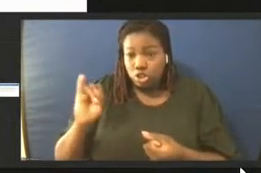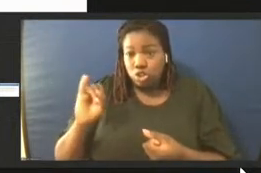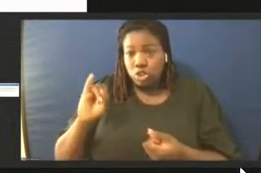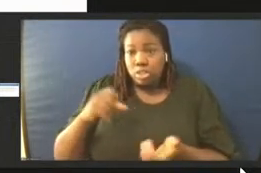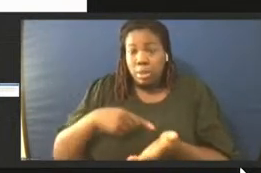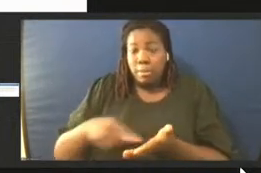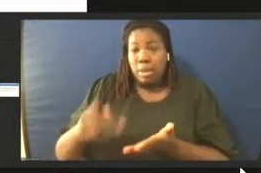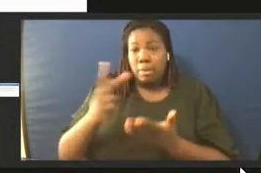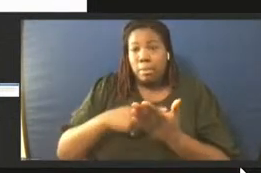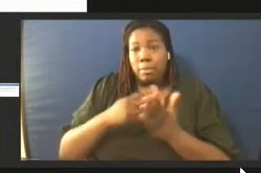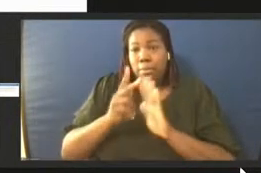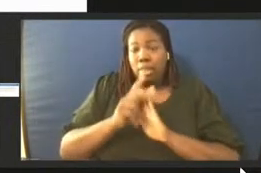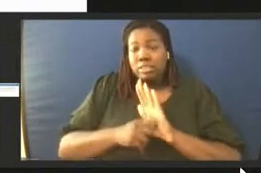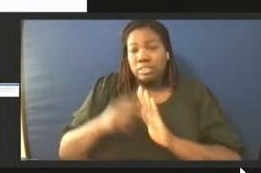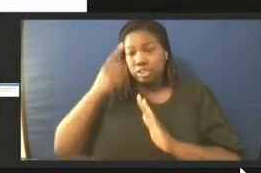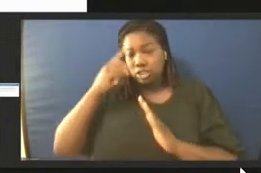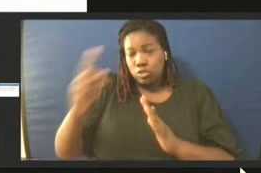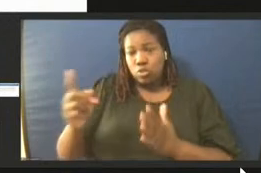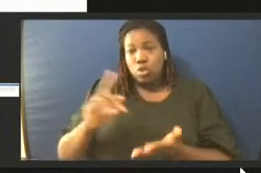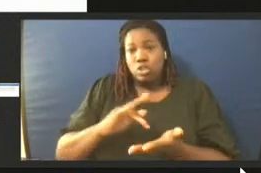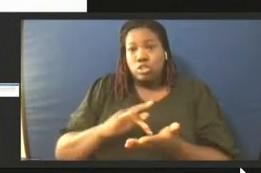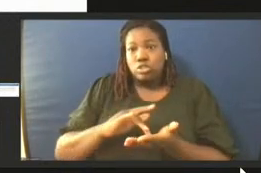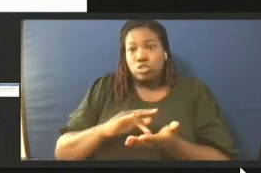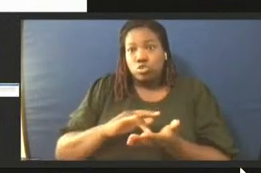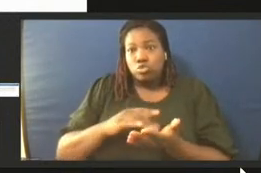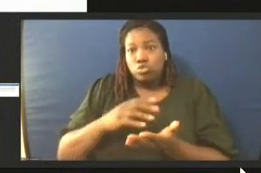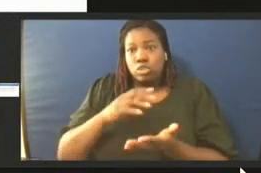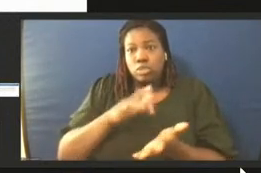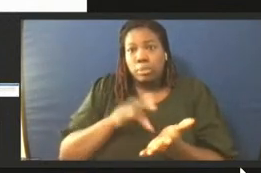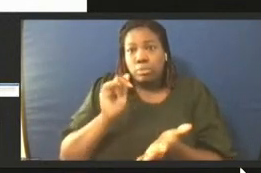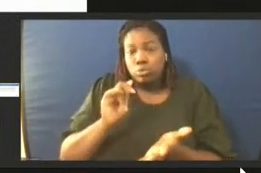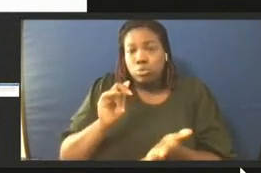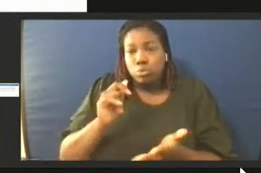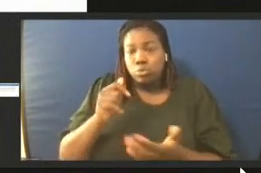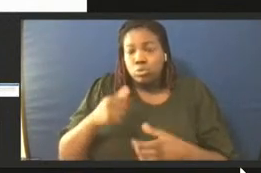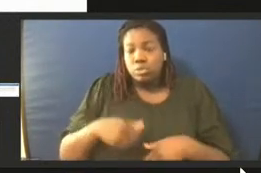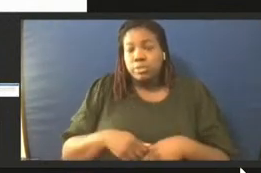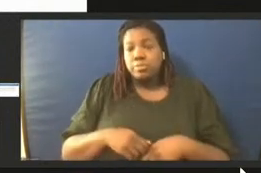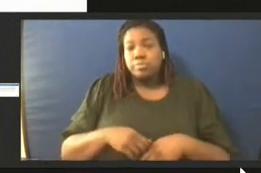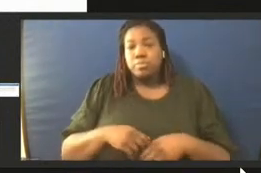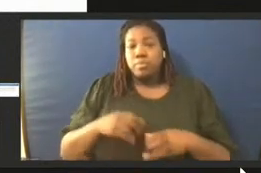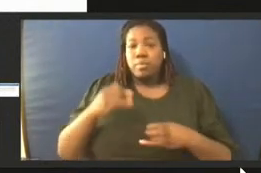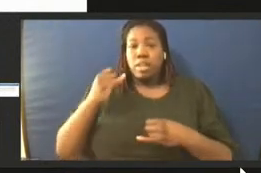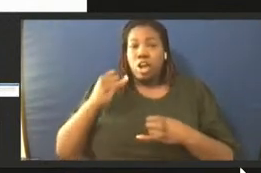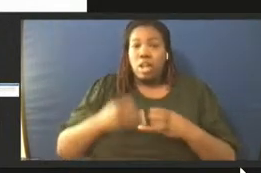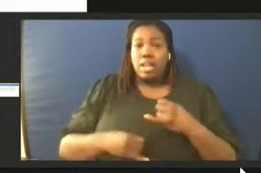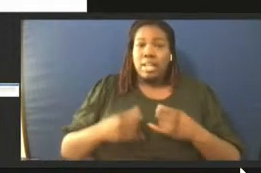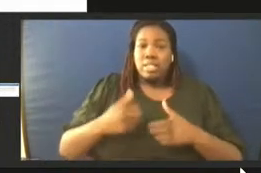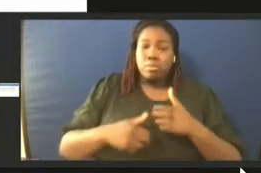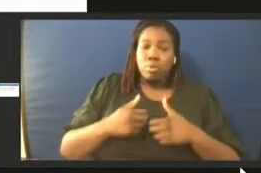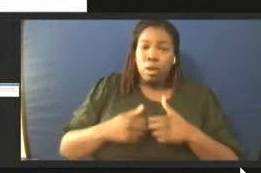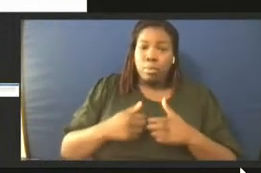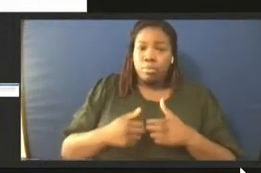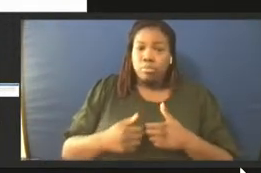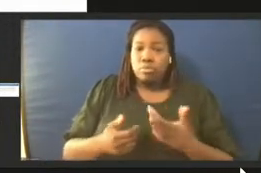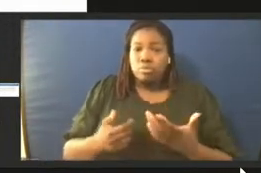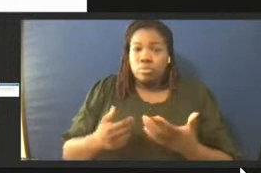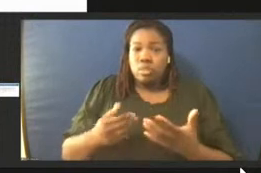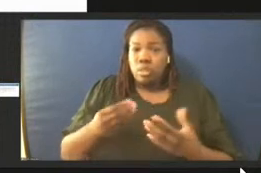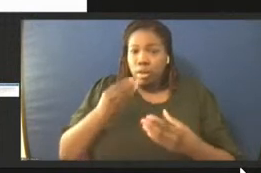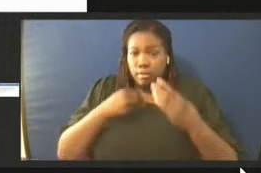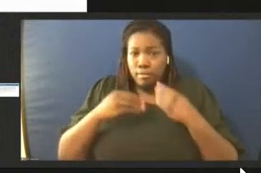treatment. So our last problem is related to problem in terms of the food